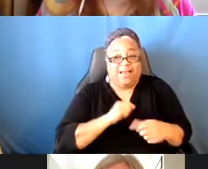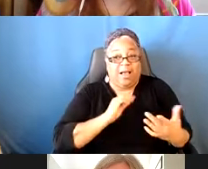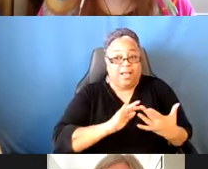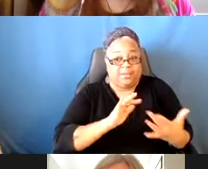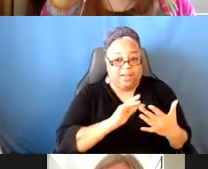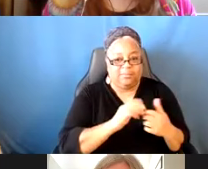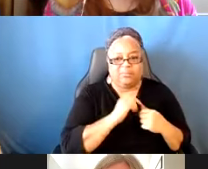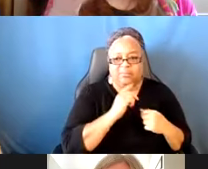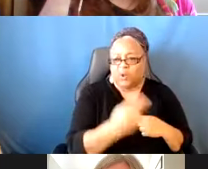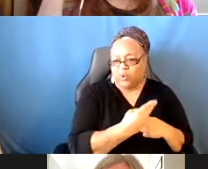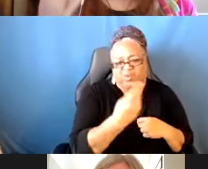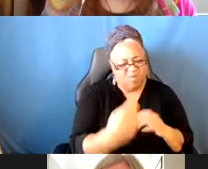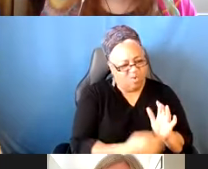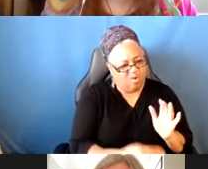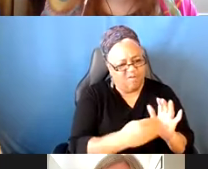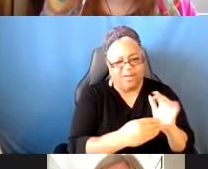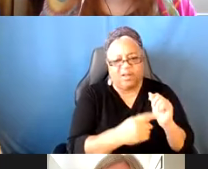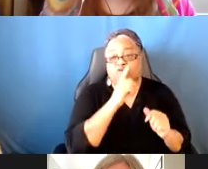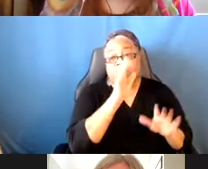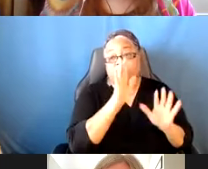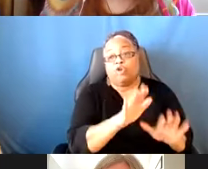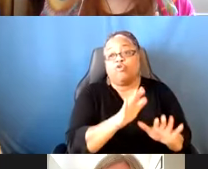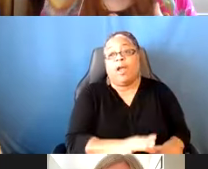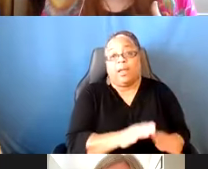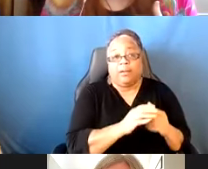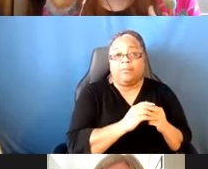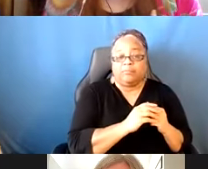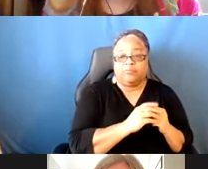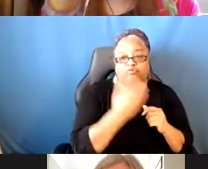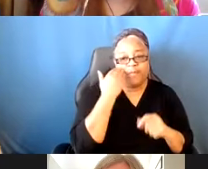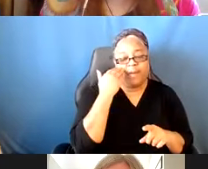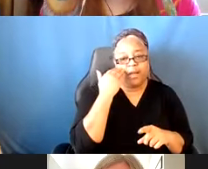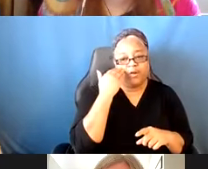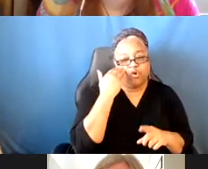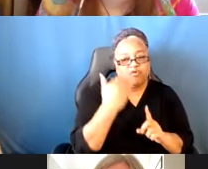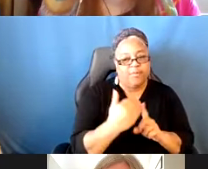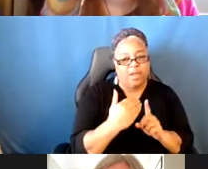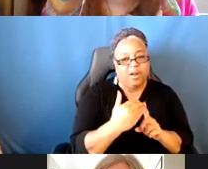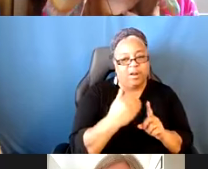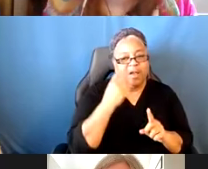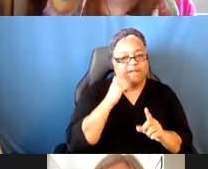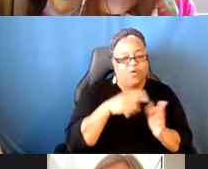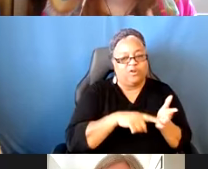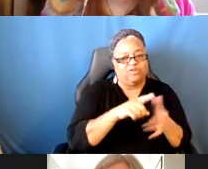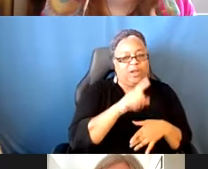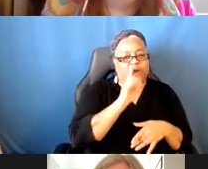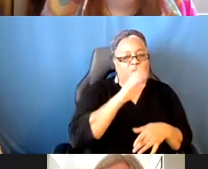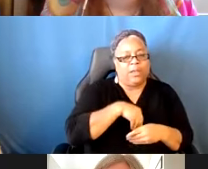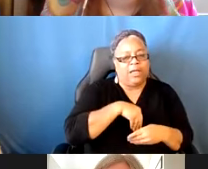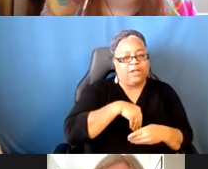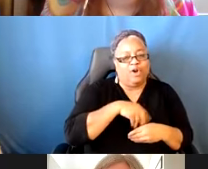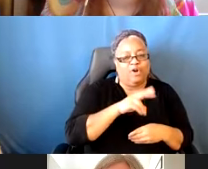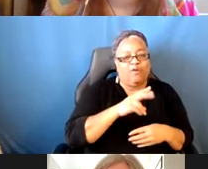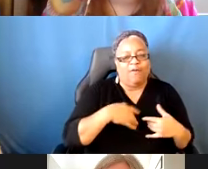all the time. It is just a great refresher for like checking your internal biases and checking your